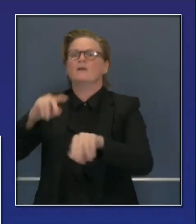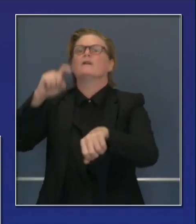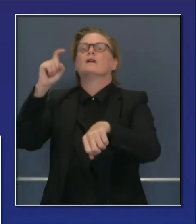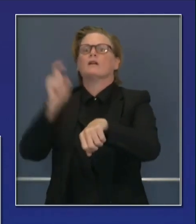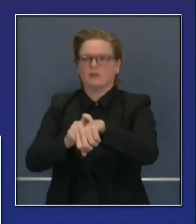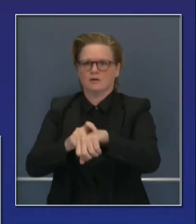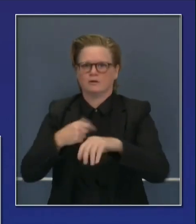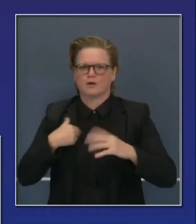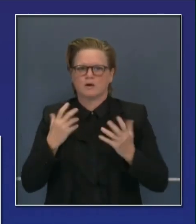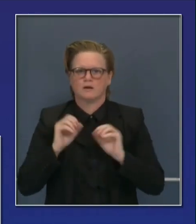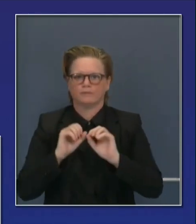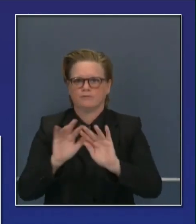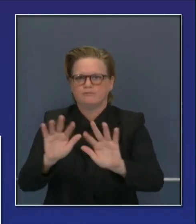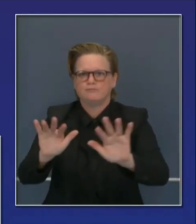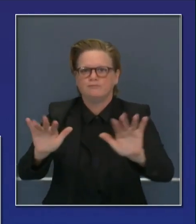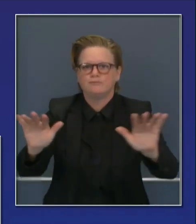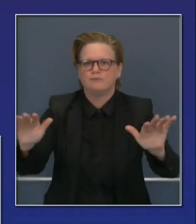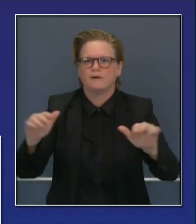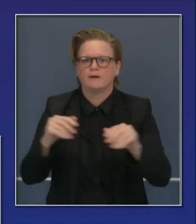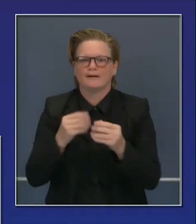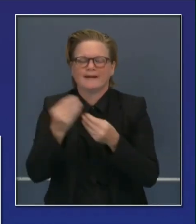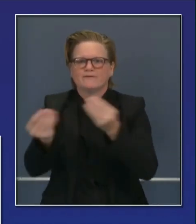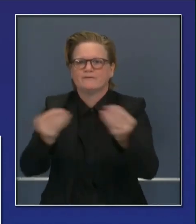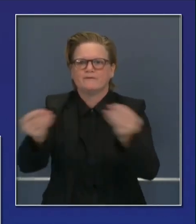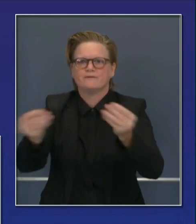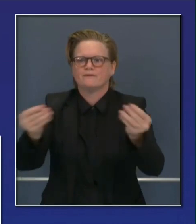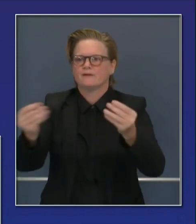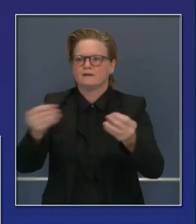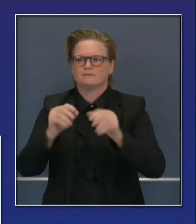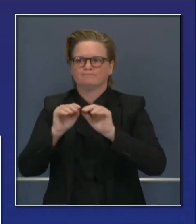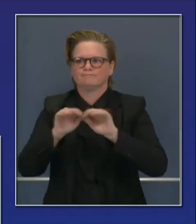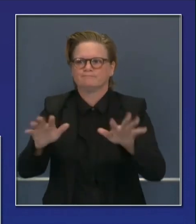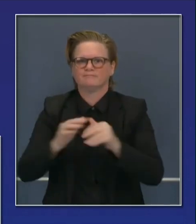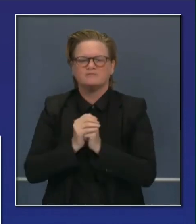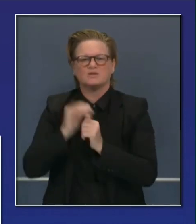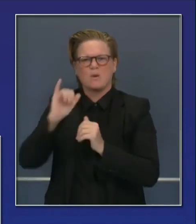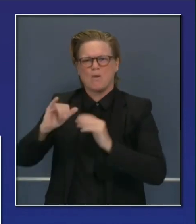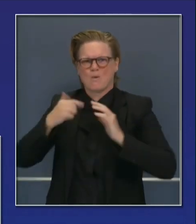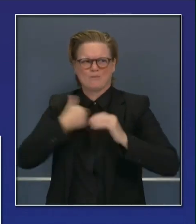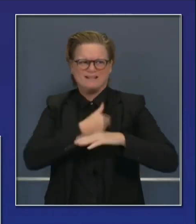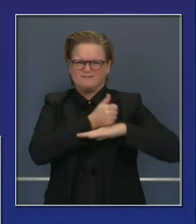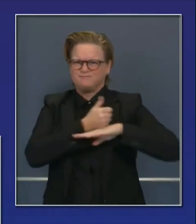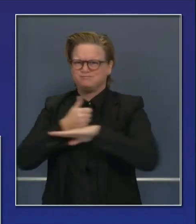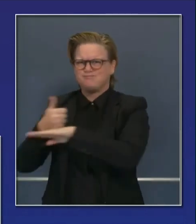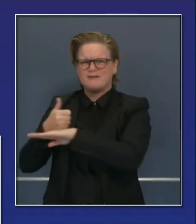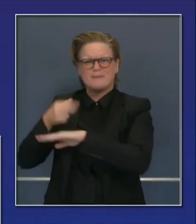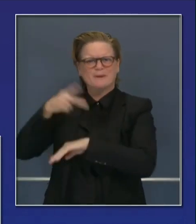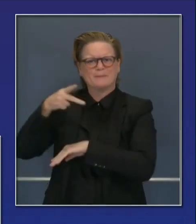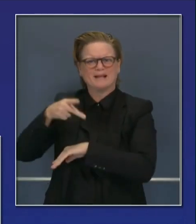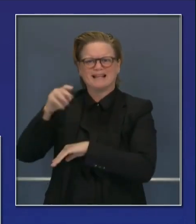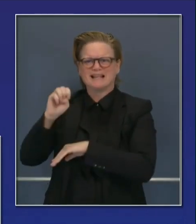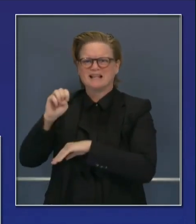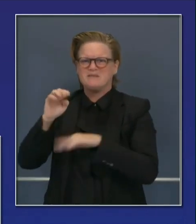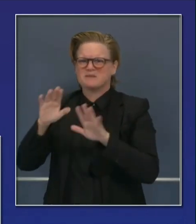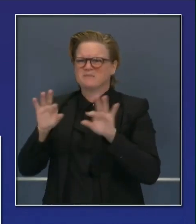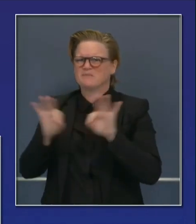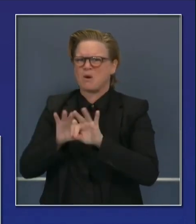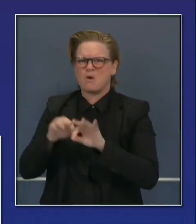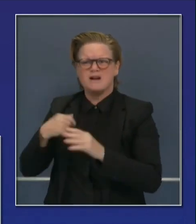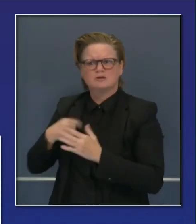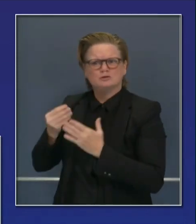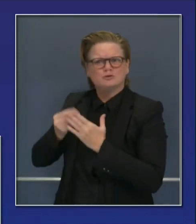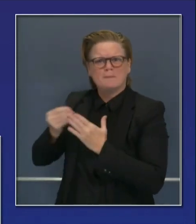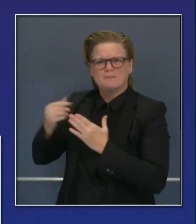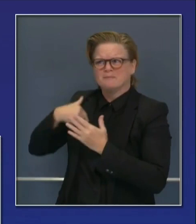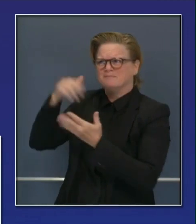of accessing amount of available PPE that we possibly can procure. And that's PPE that runs the